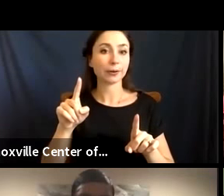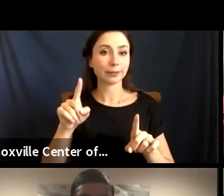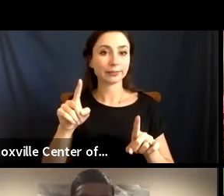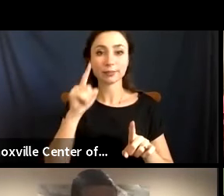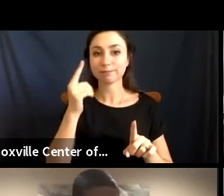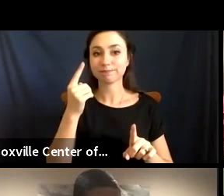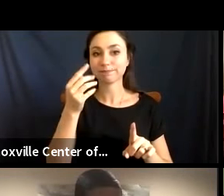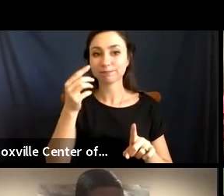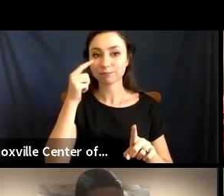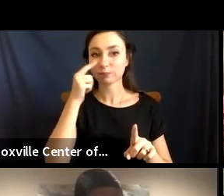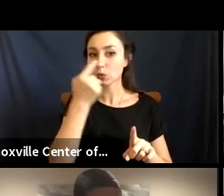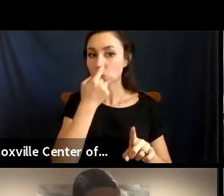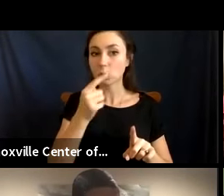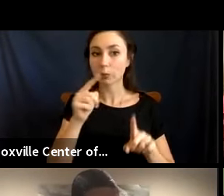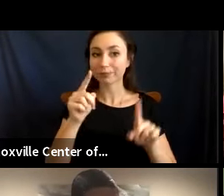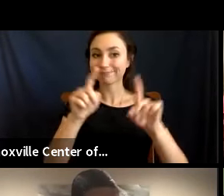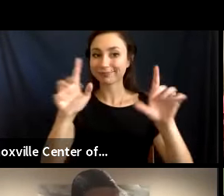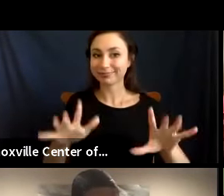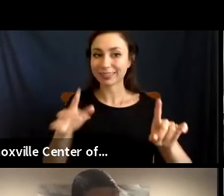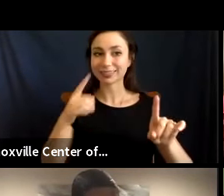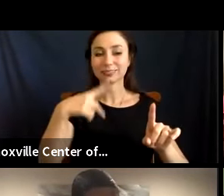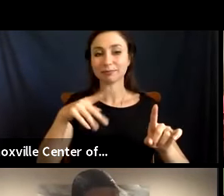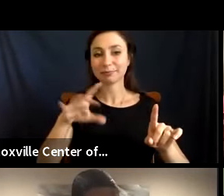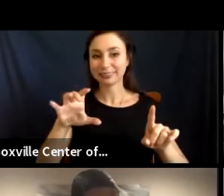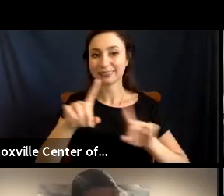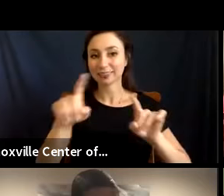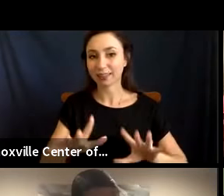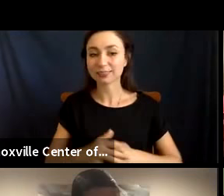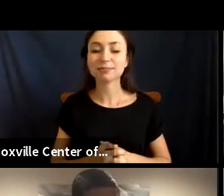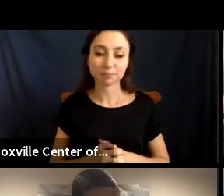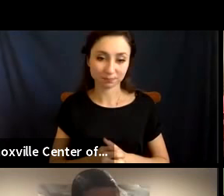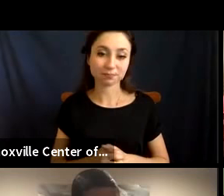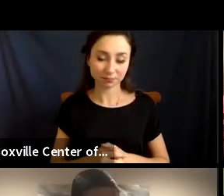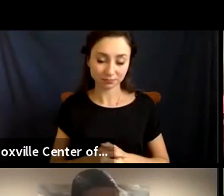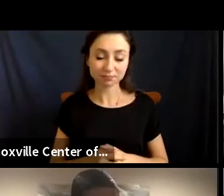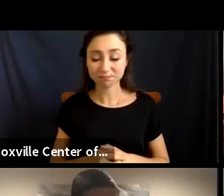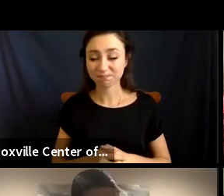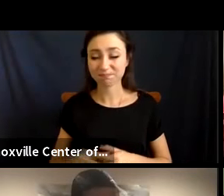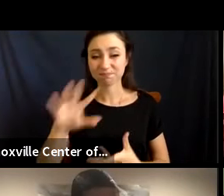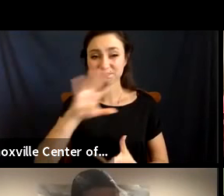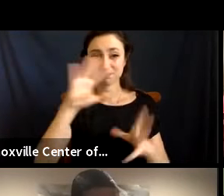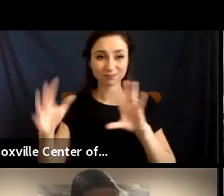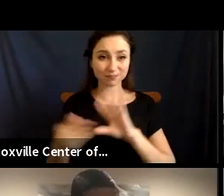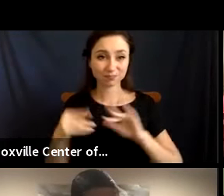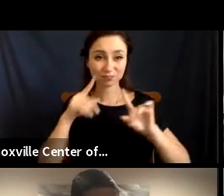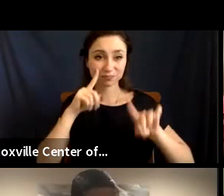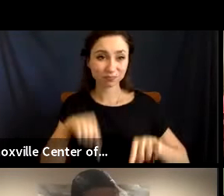test. Taken together, results from this comprehensive strategy,